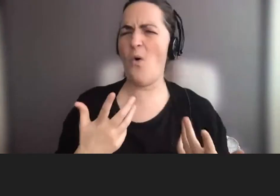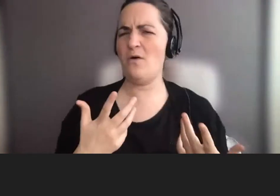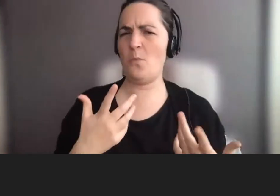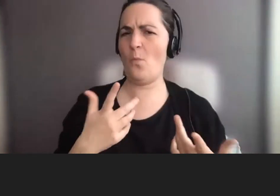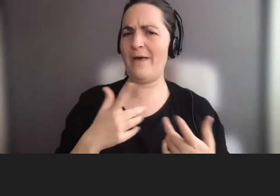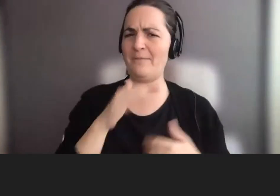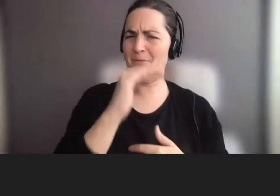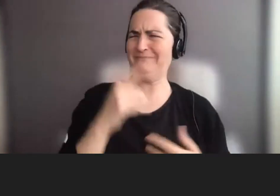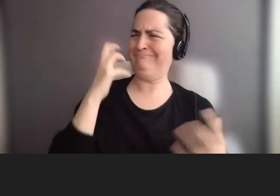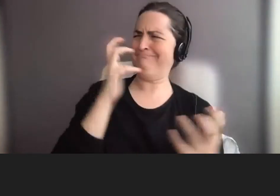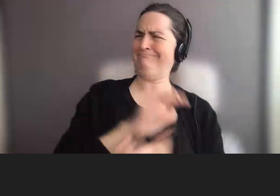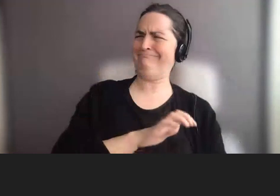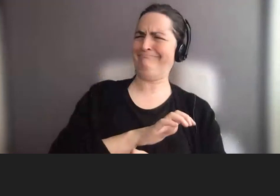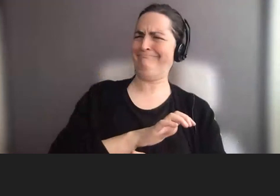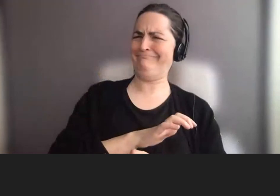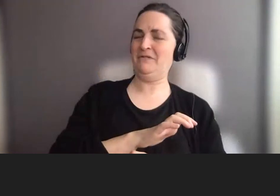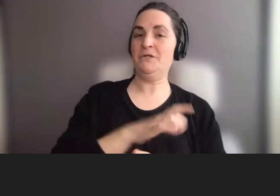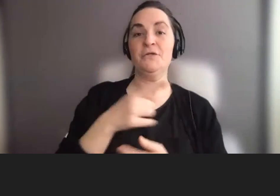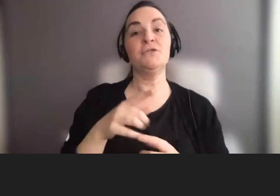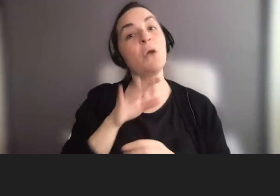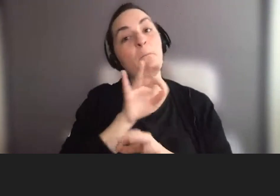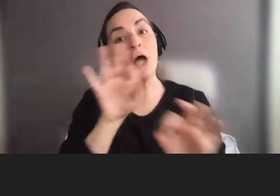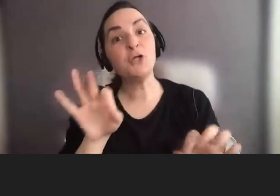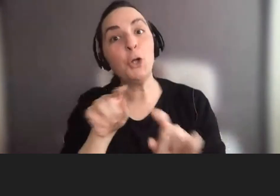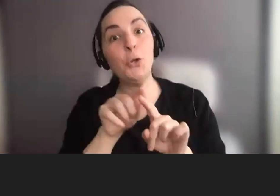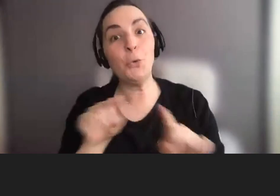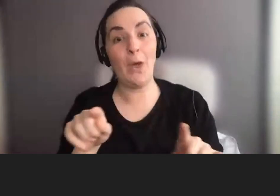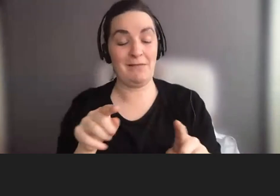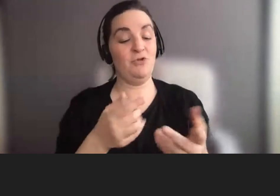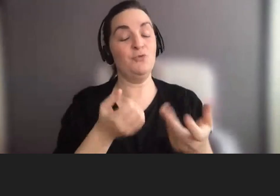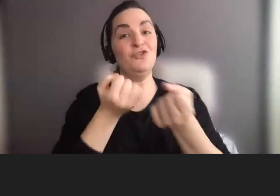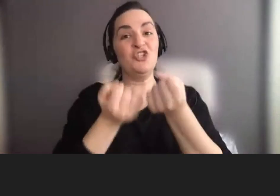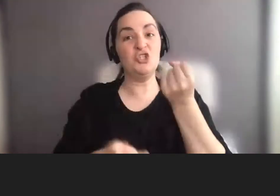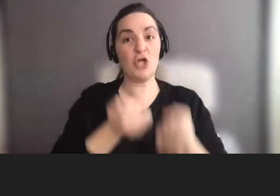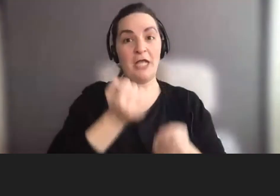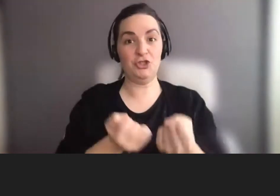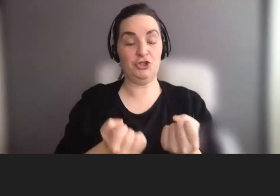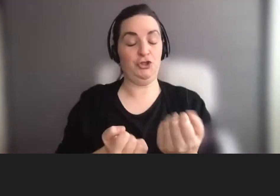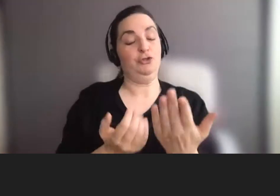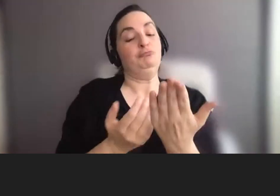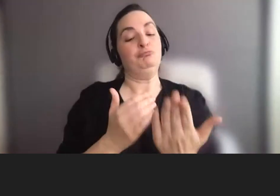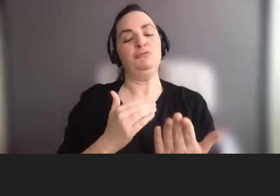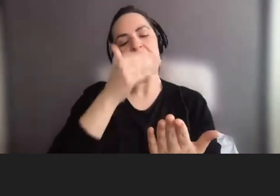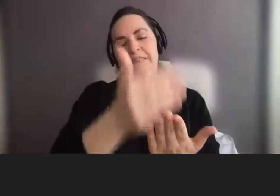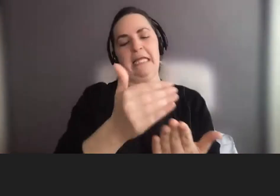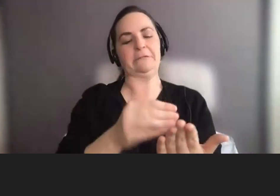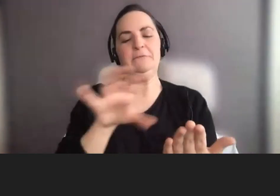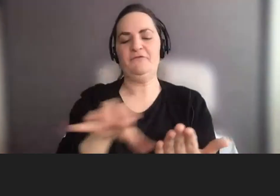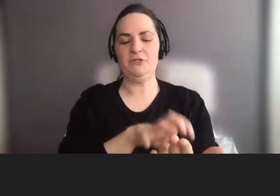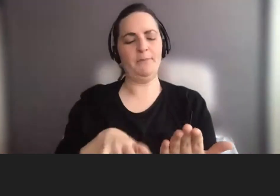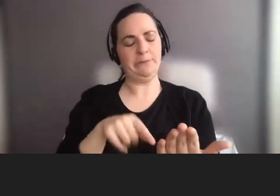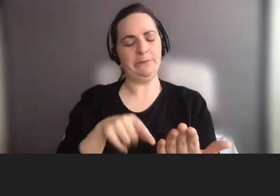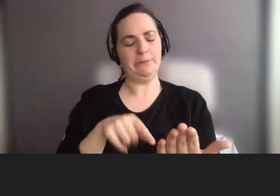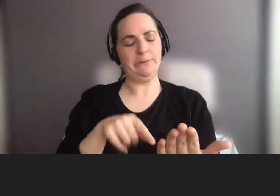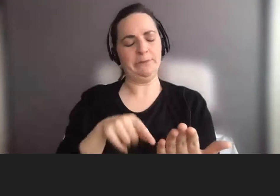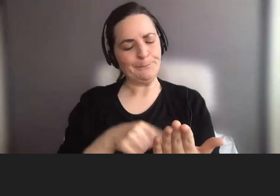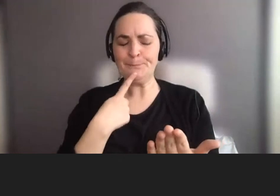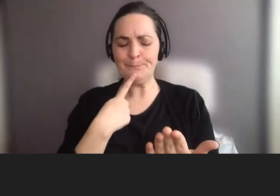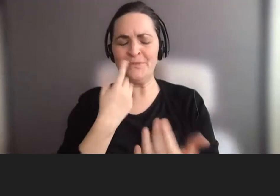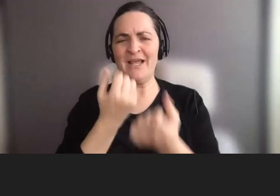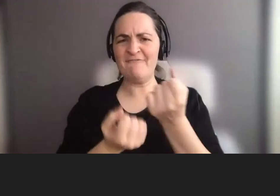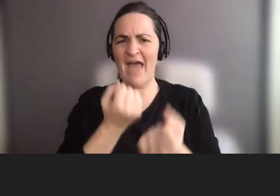judgment about whether what the teacher has done is effective or not effective. That's what you do when you